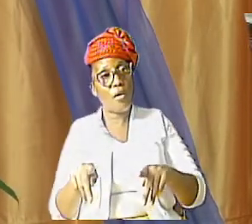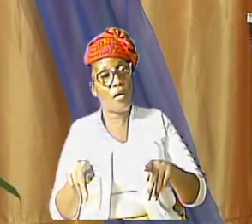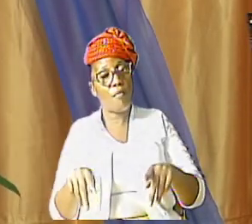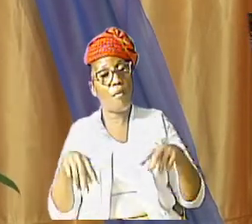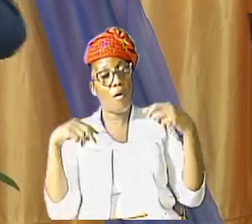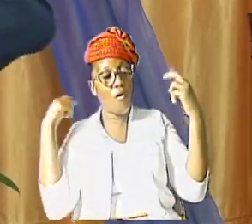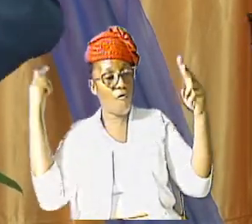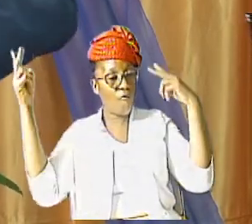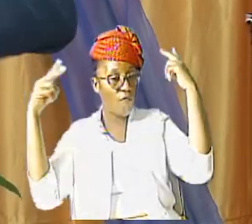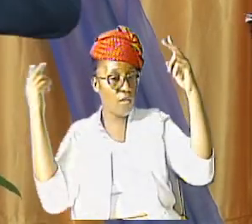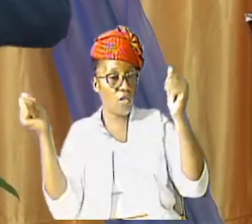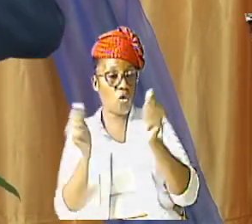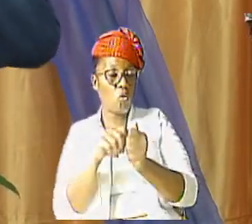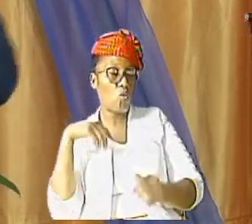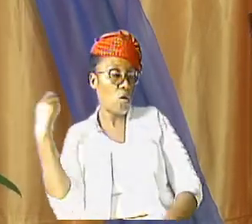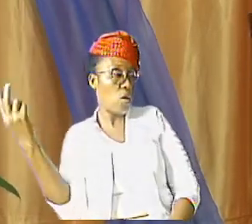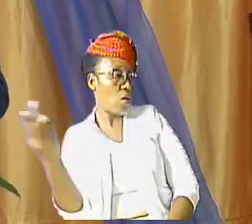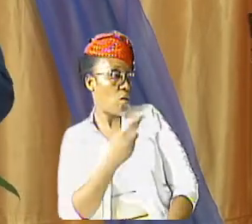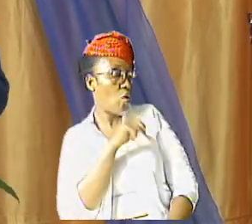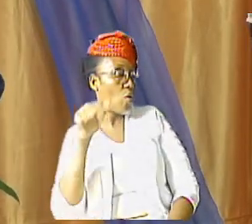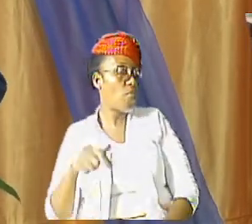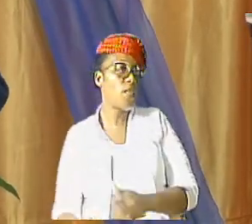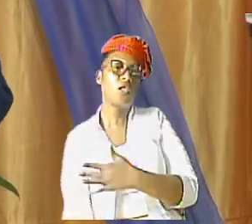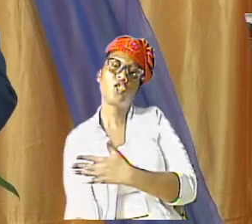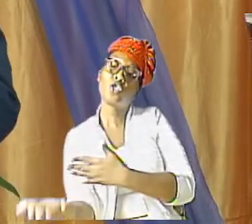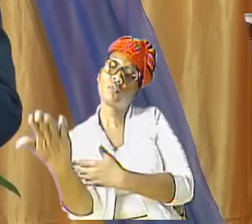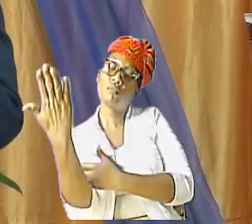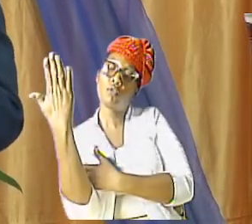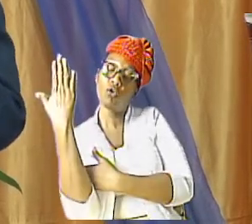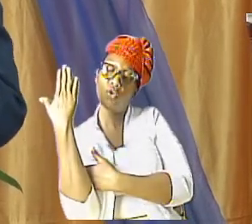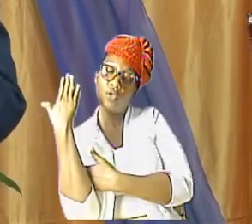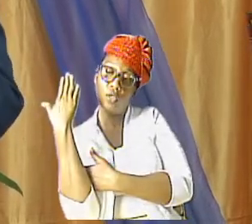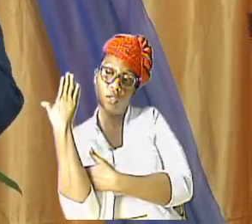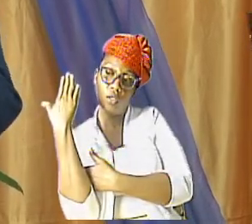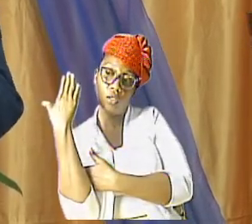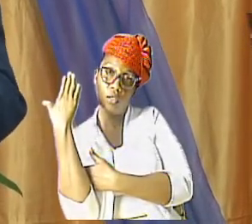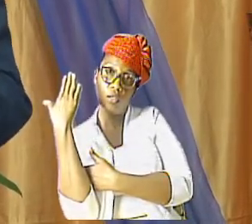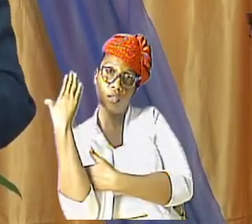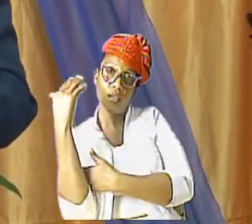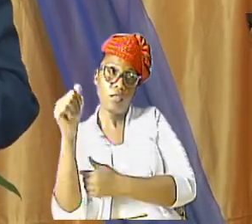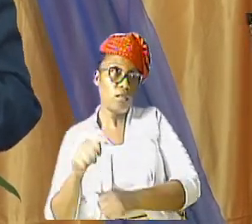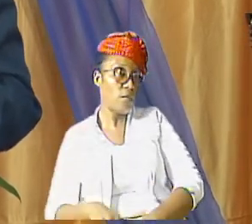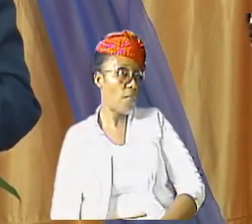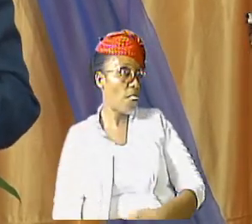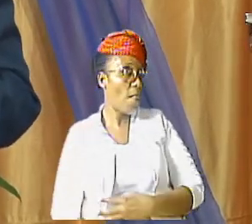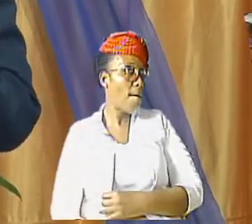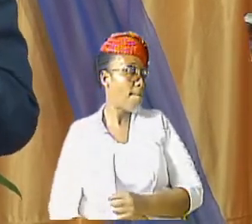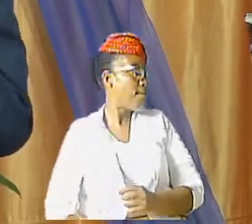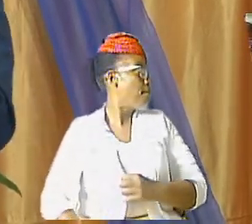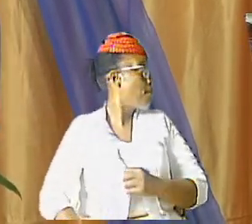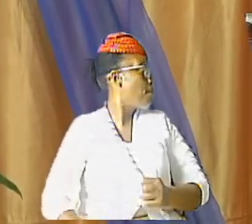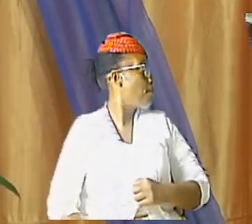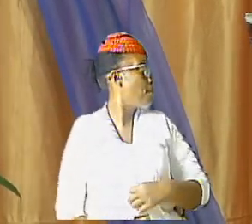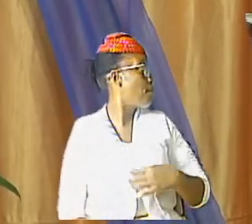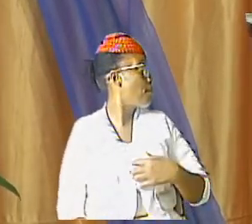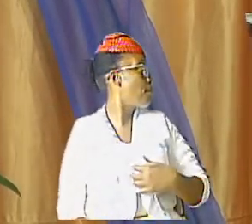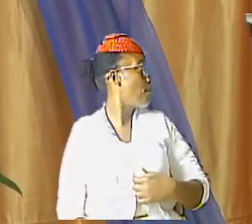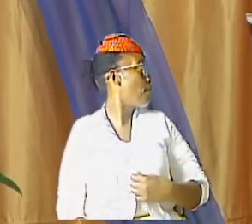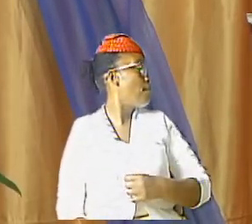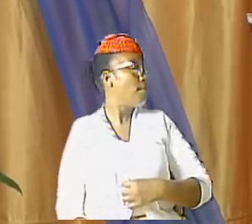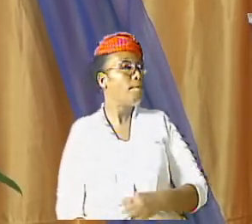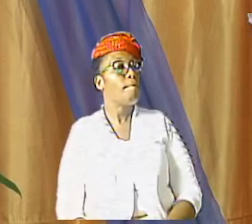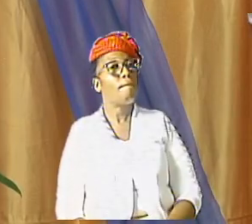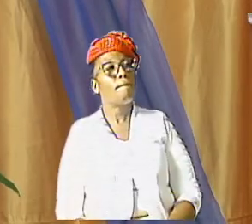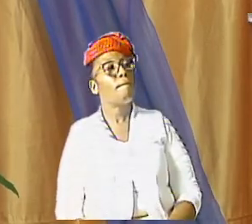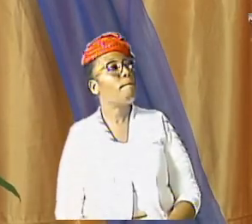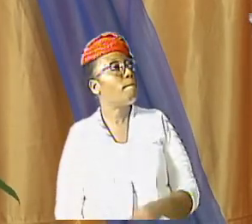us. This morning, I had the names a while ago. I think I lost them. Oh, I